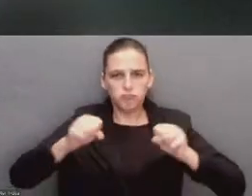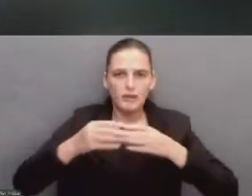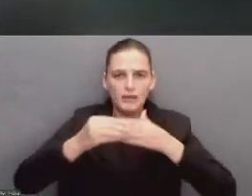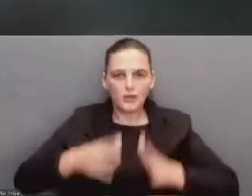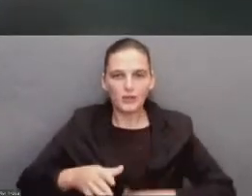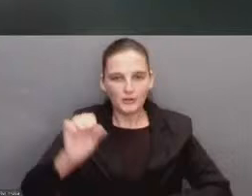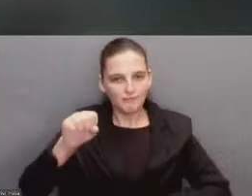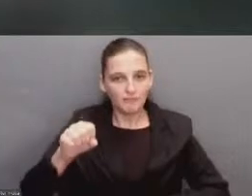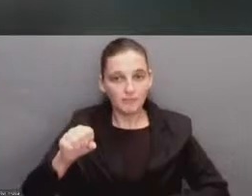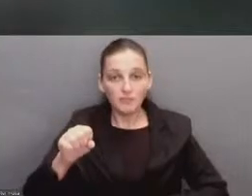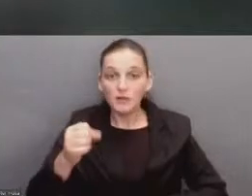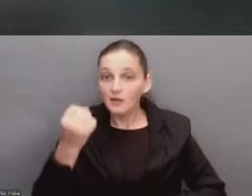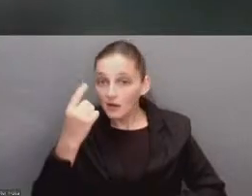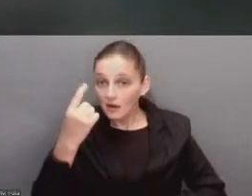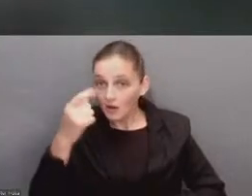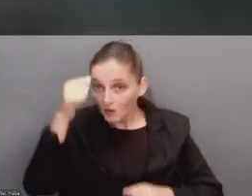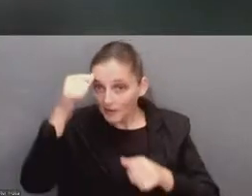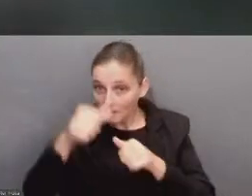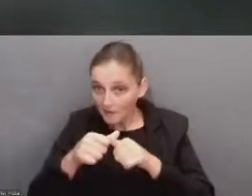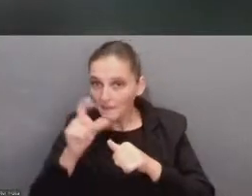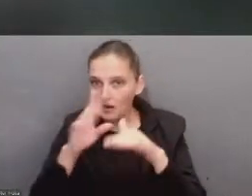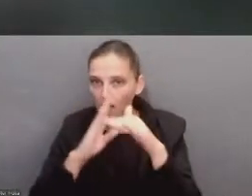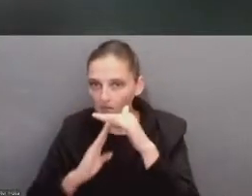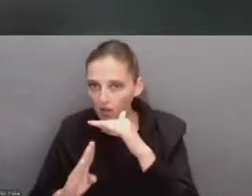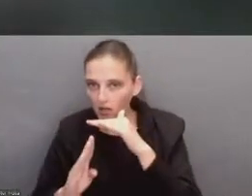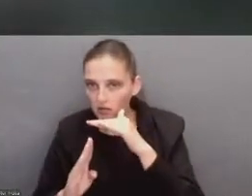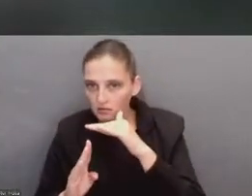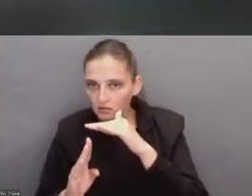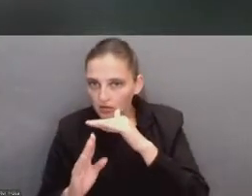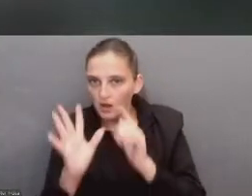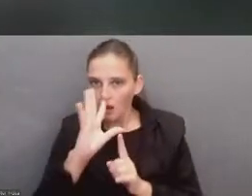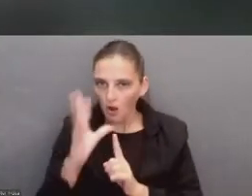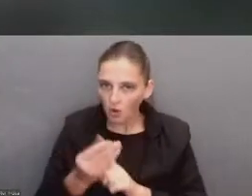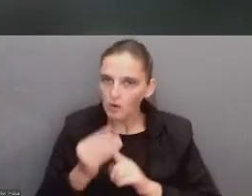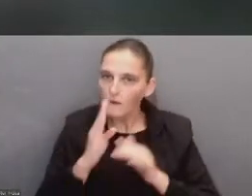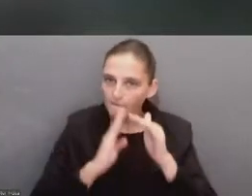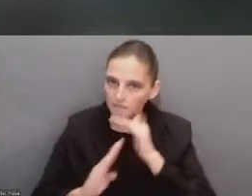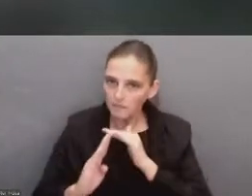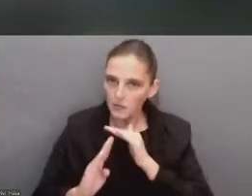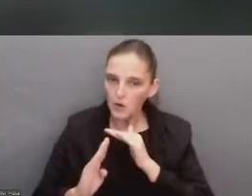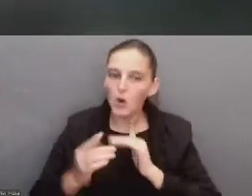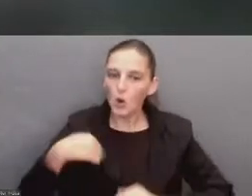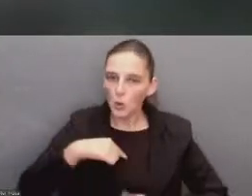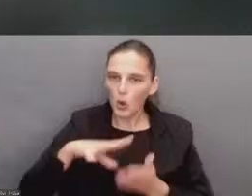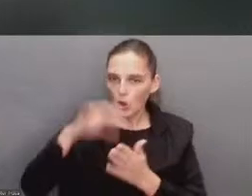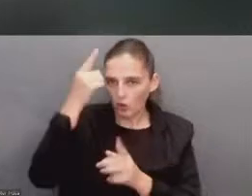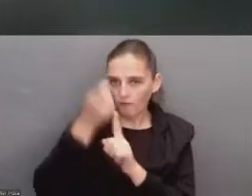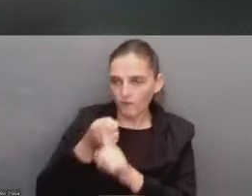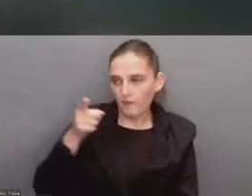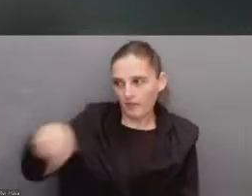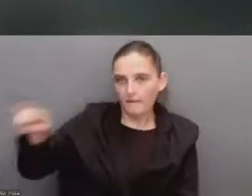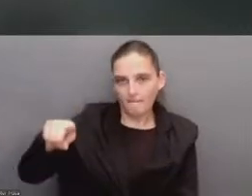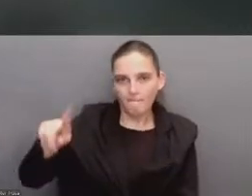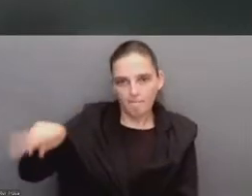some humility, cultural humility, to know that we can learn from others as well. Thank you, Madam